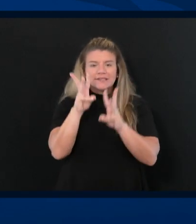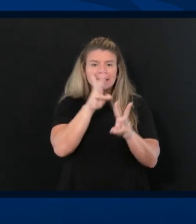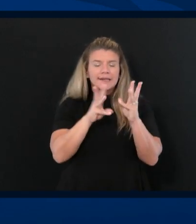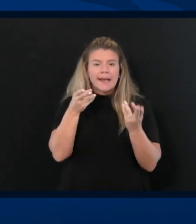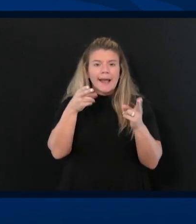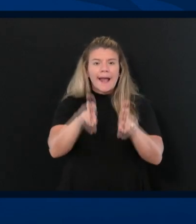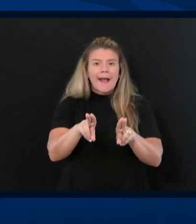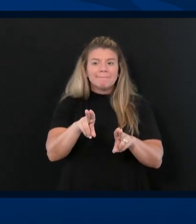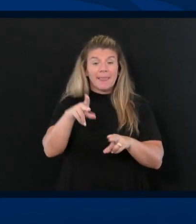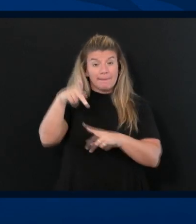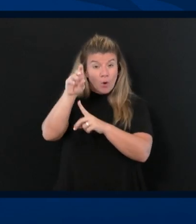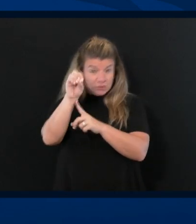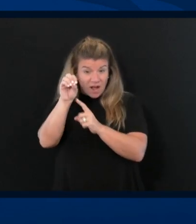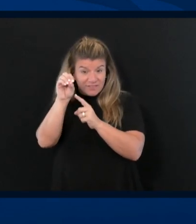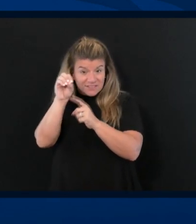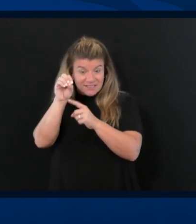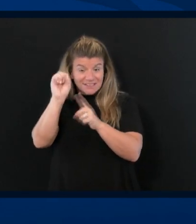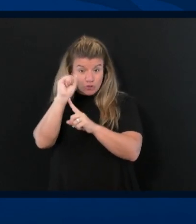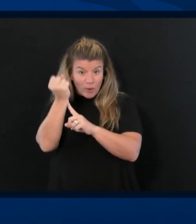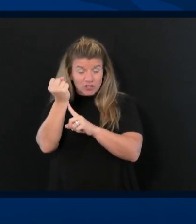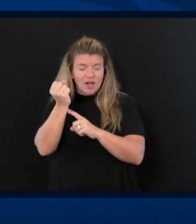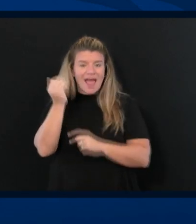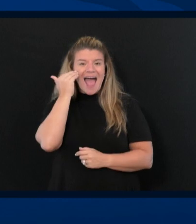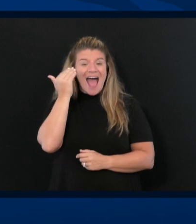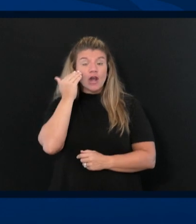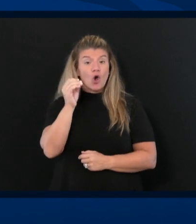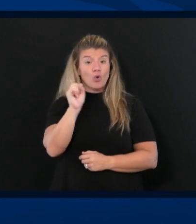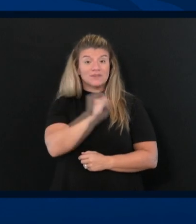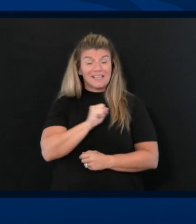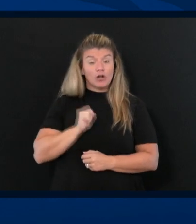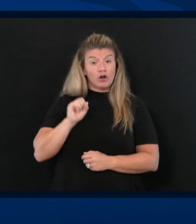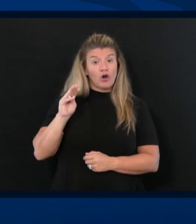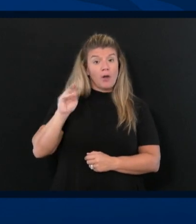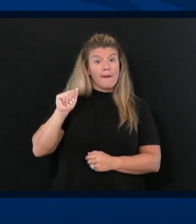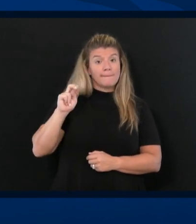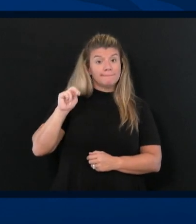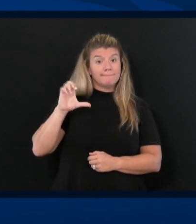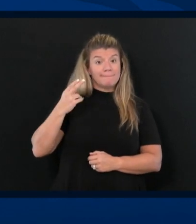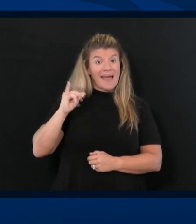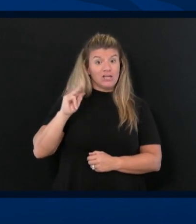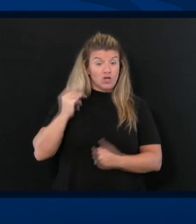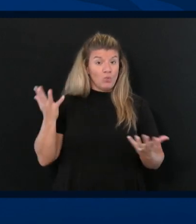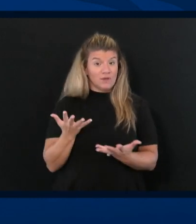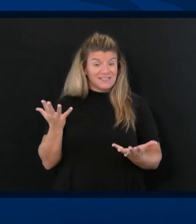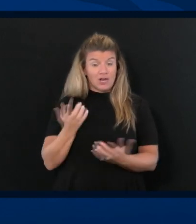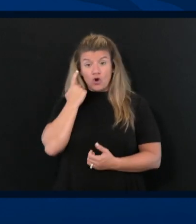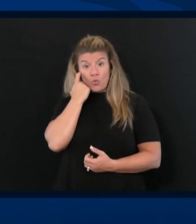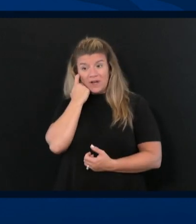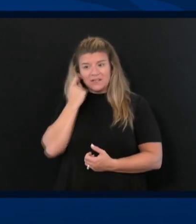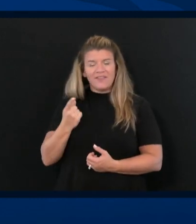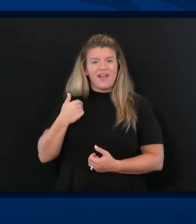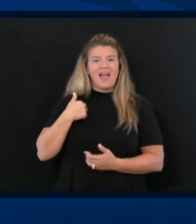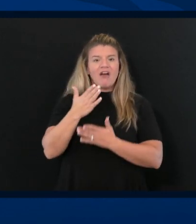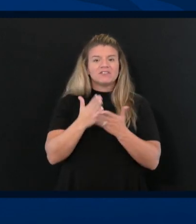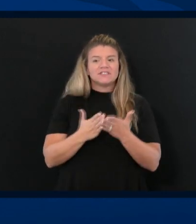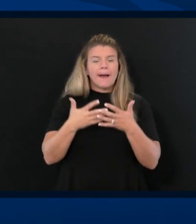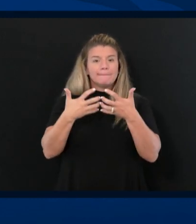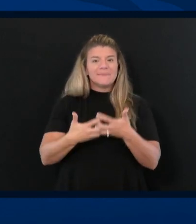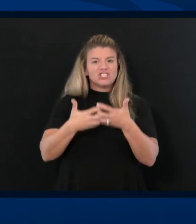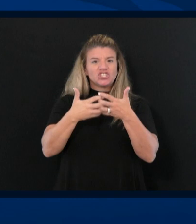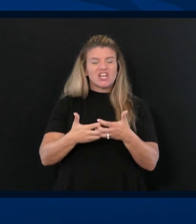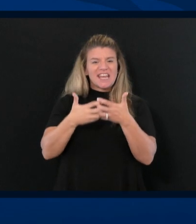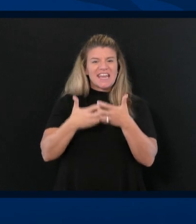the post office, I know Senator Manchin was here the other day, and that there's been some sorting machines that have been removed